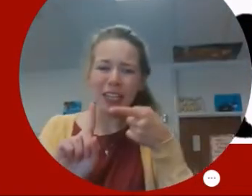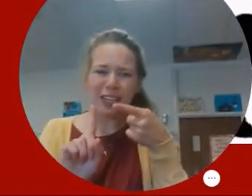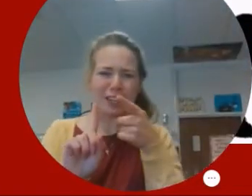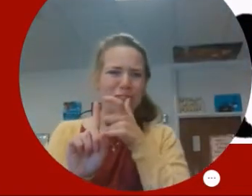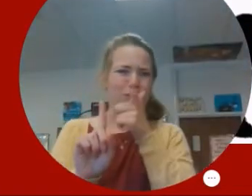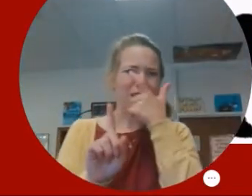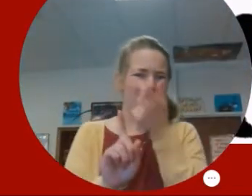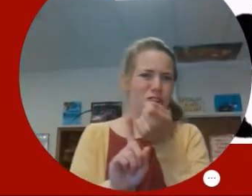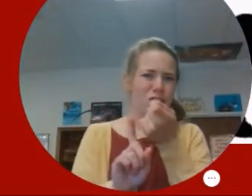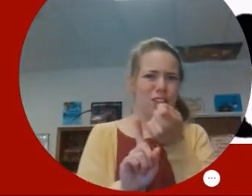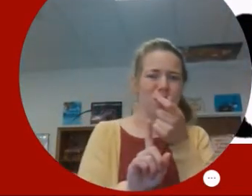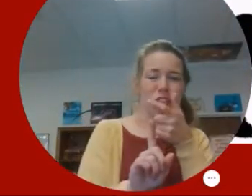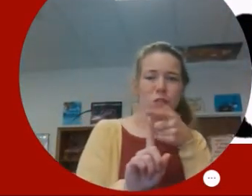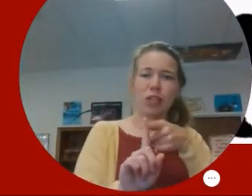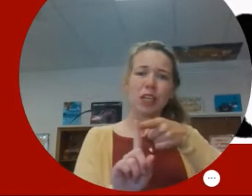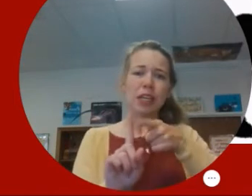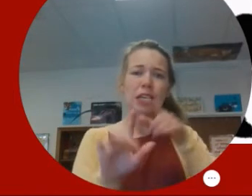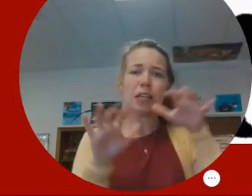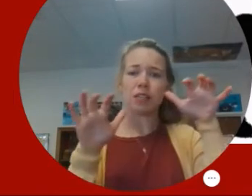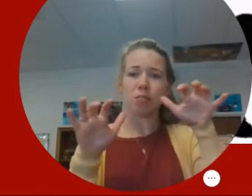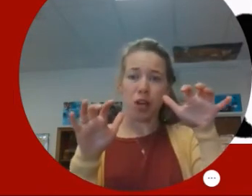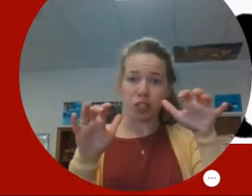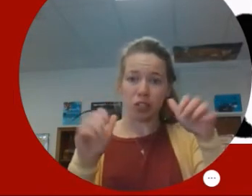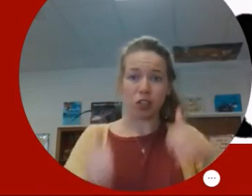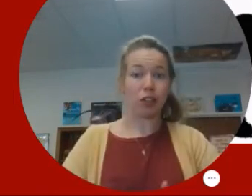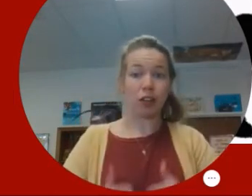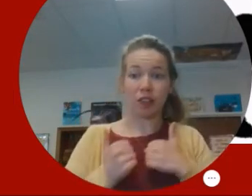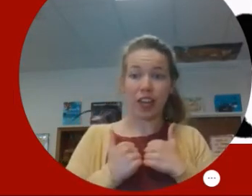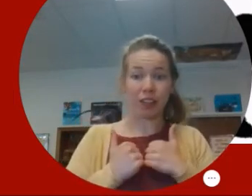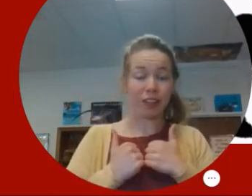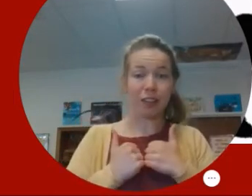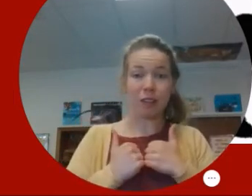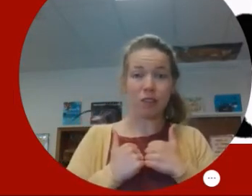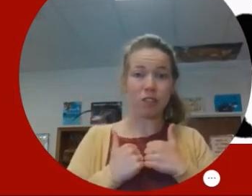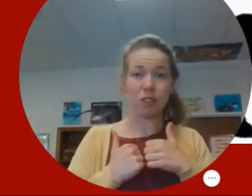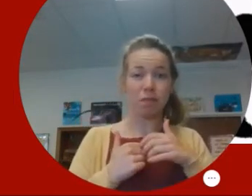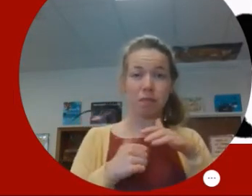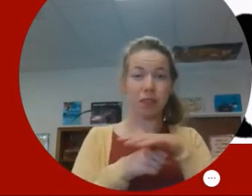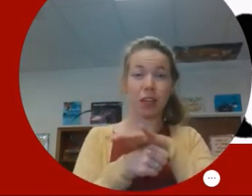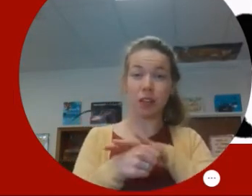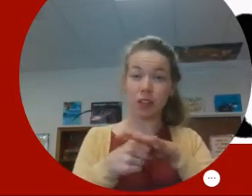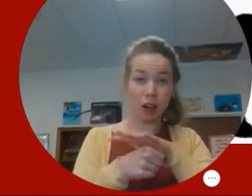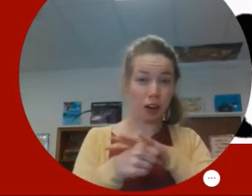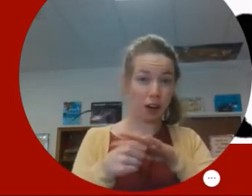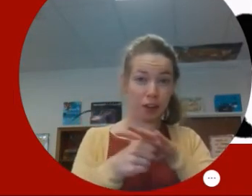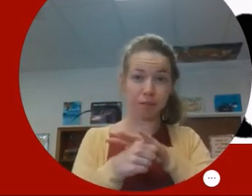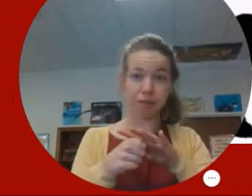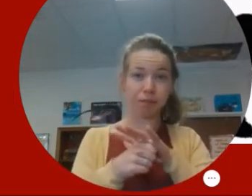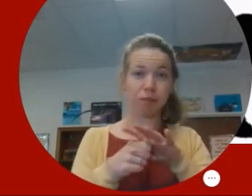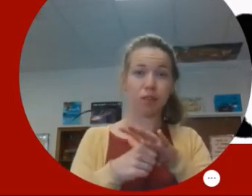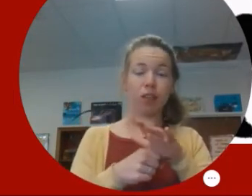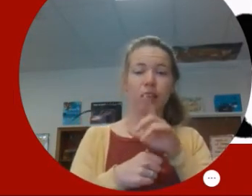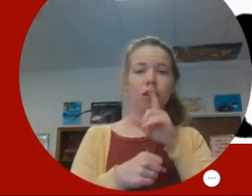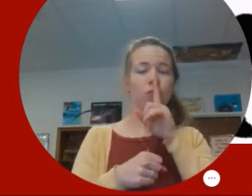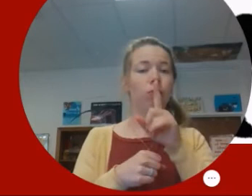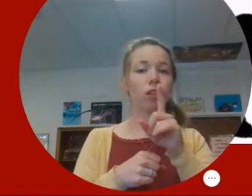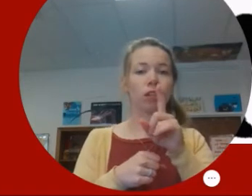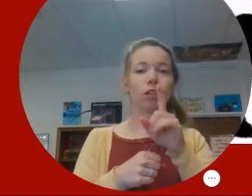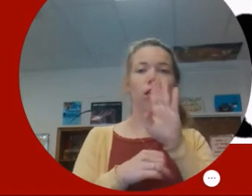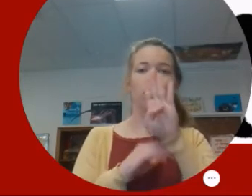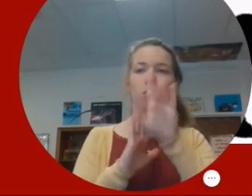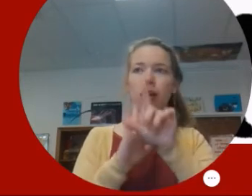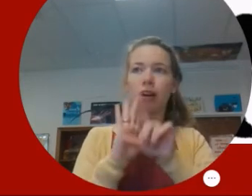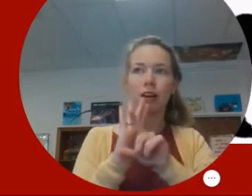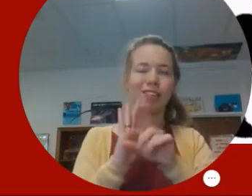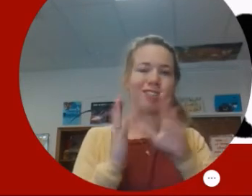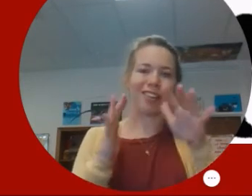Who he is really interesting. So he is a monster that lives in this area. And